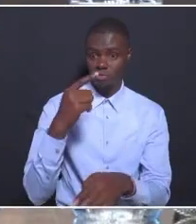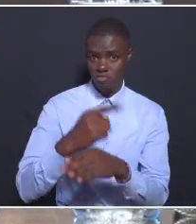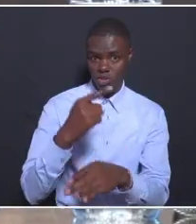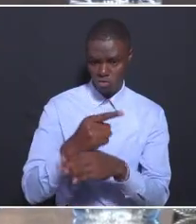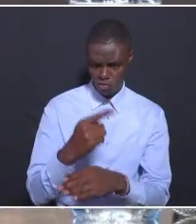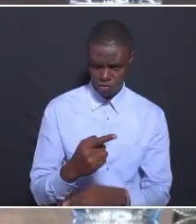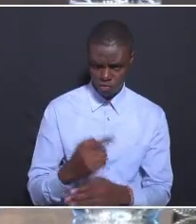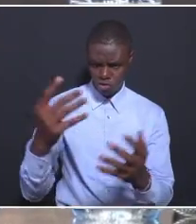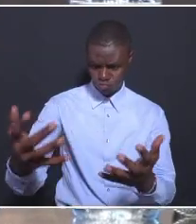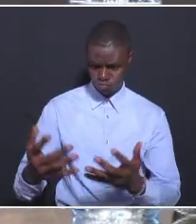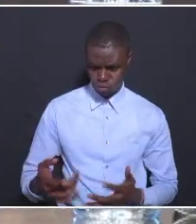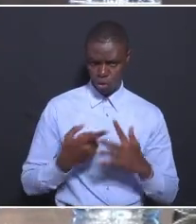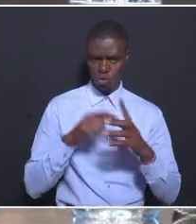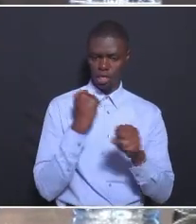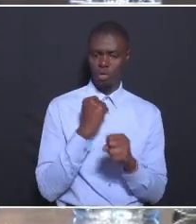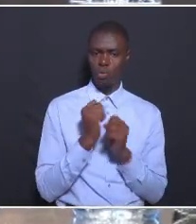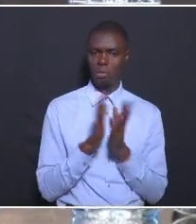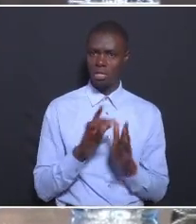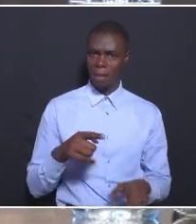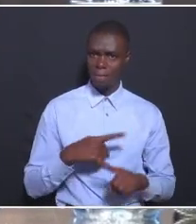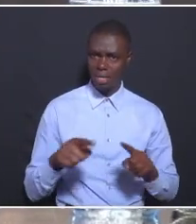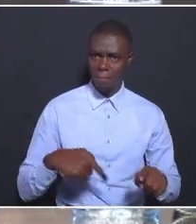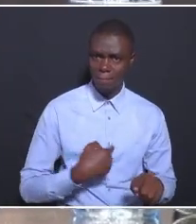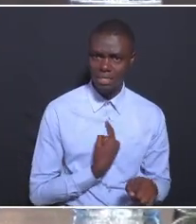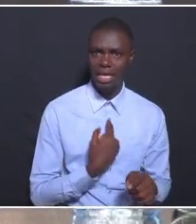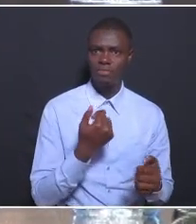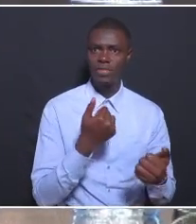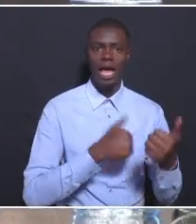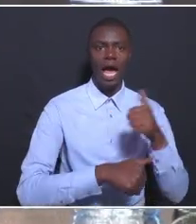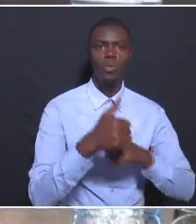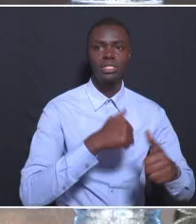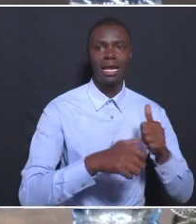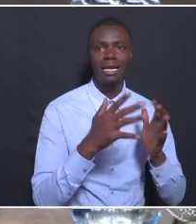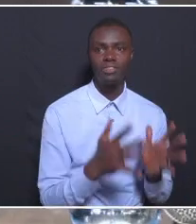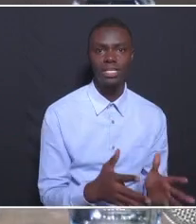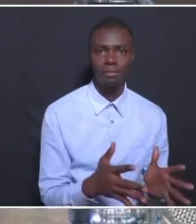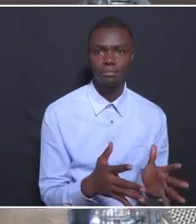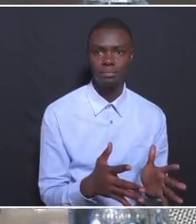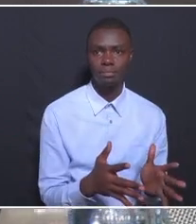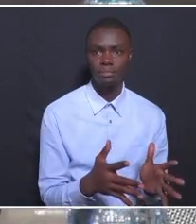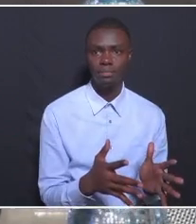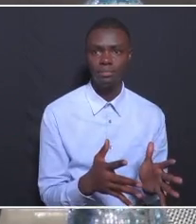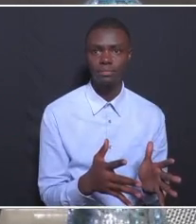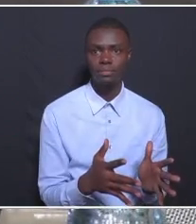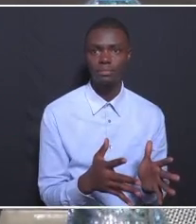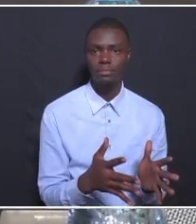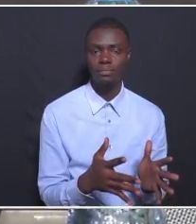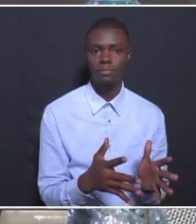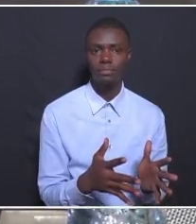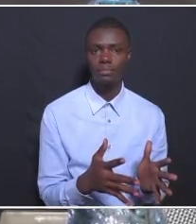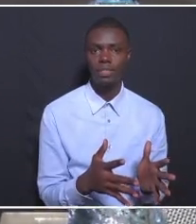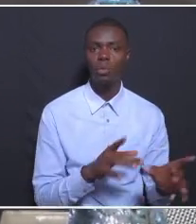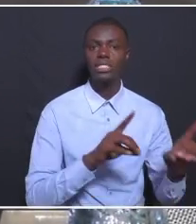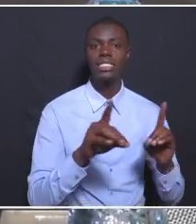you have to work with. But me, I'm just a proactive editor who goes out and gets the footage myself, so to speak,